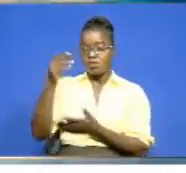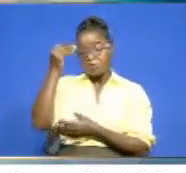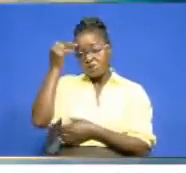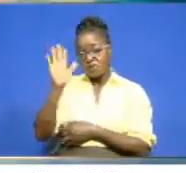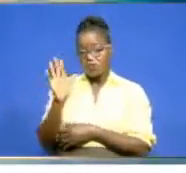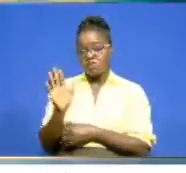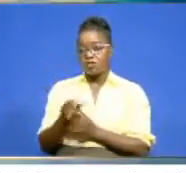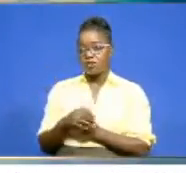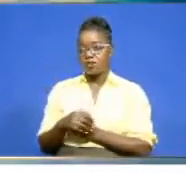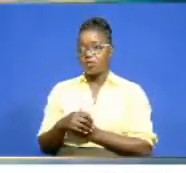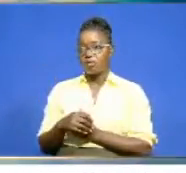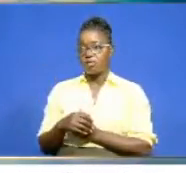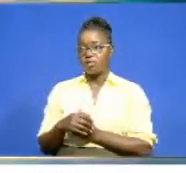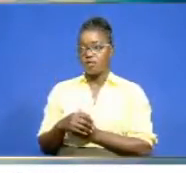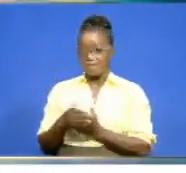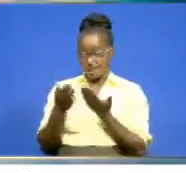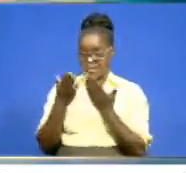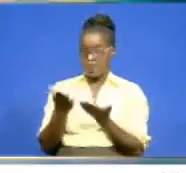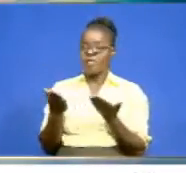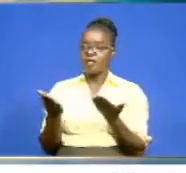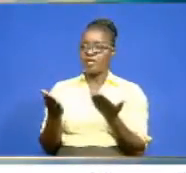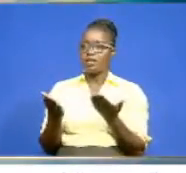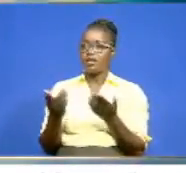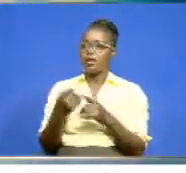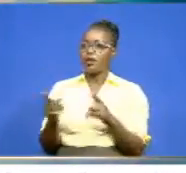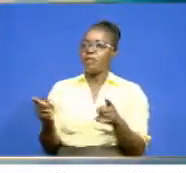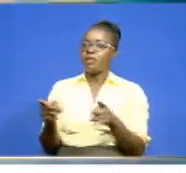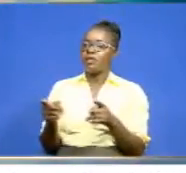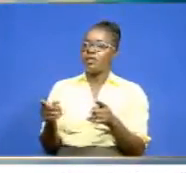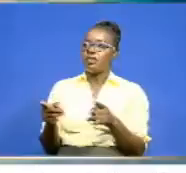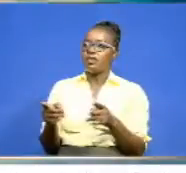cabinet secretary for sports. They're there, but